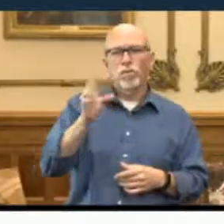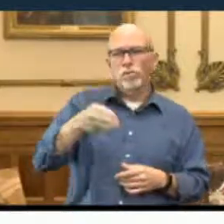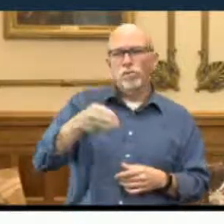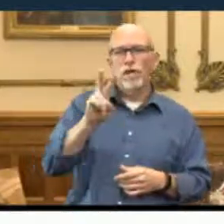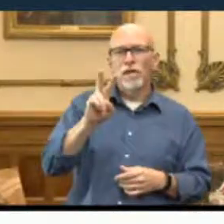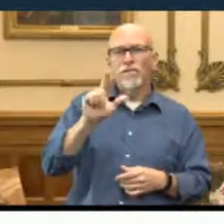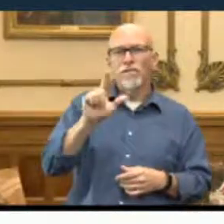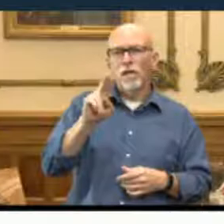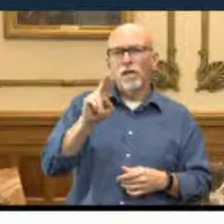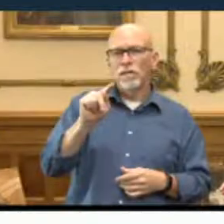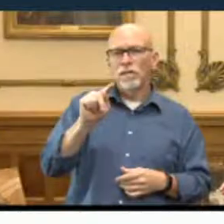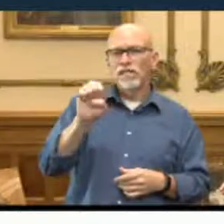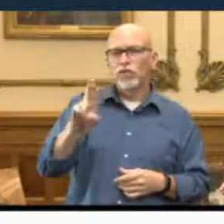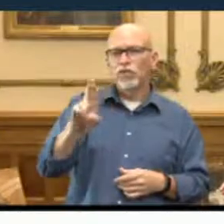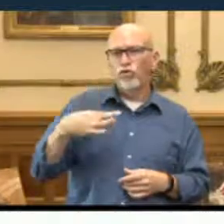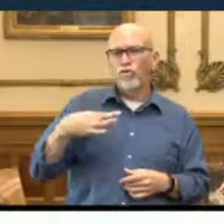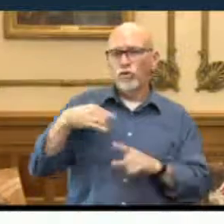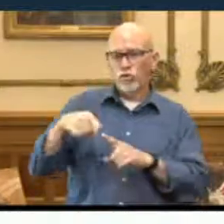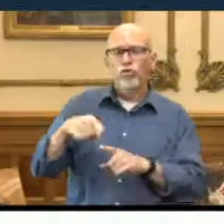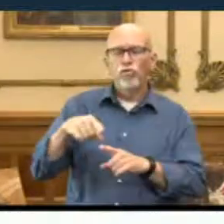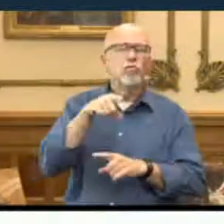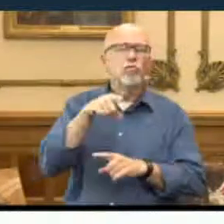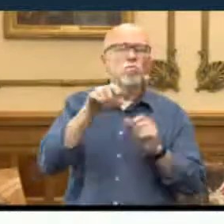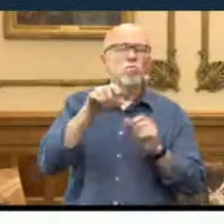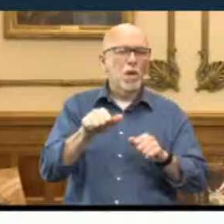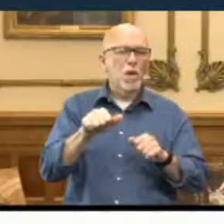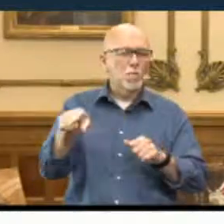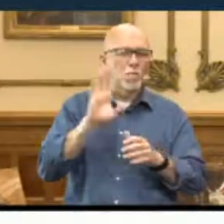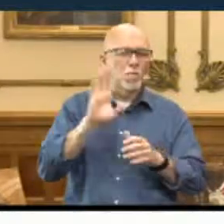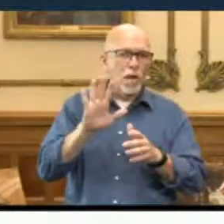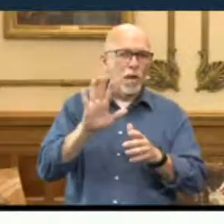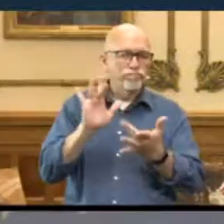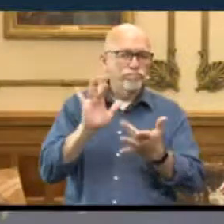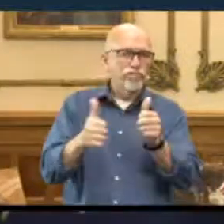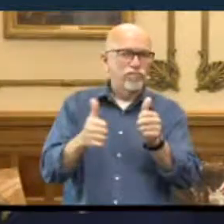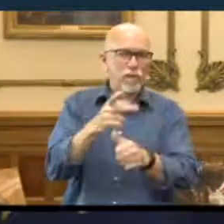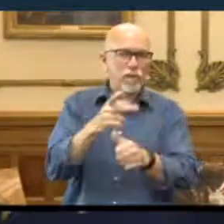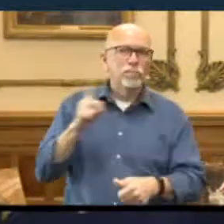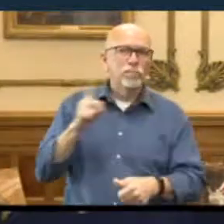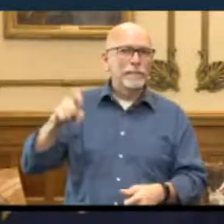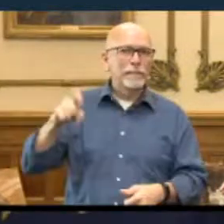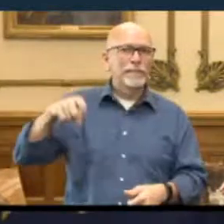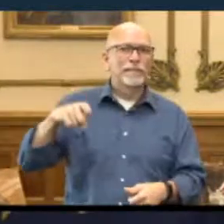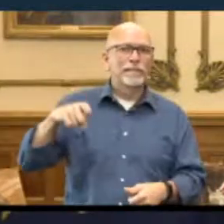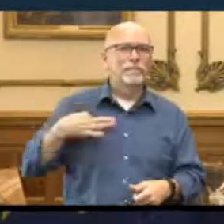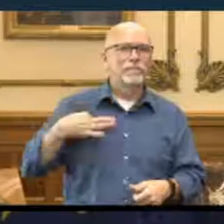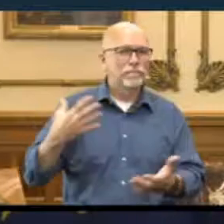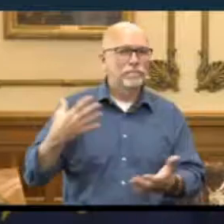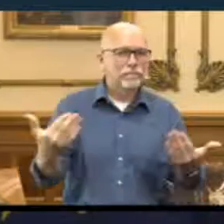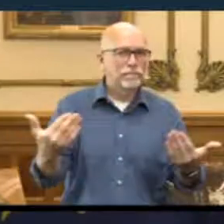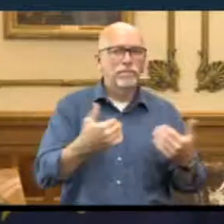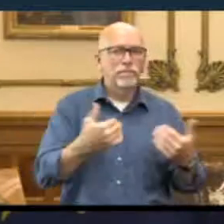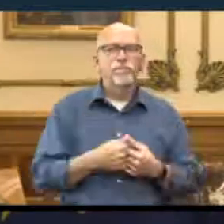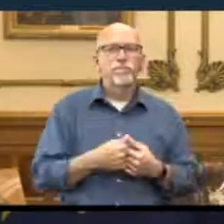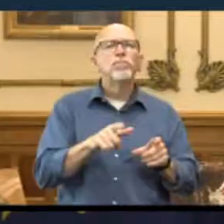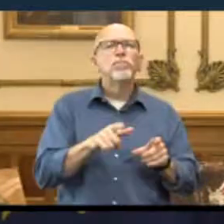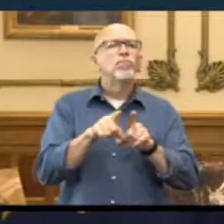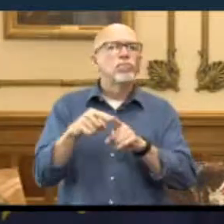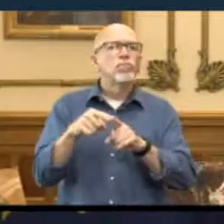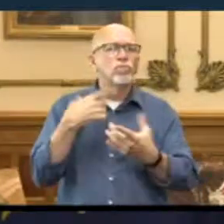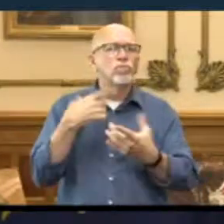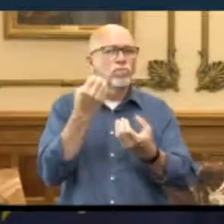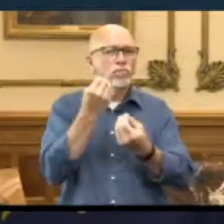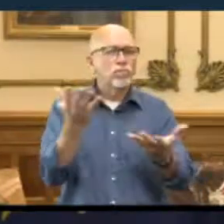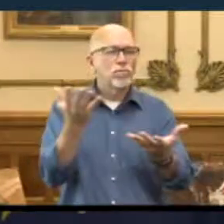redcross.org/volunteer. And they will follow up with you. They are in that much need. Also, just want to make a